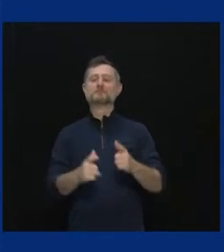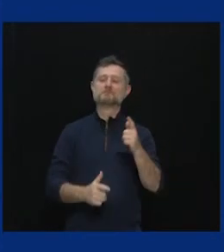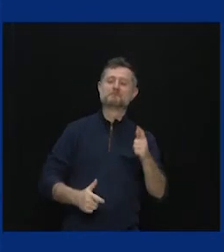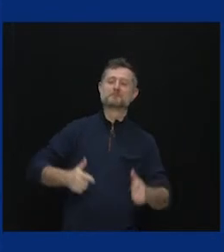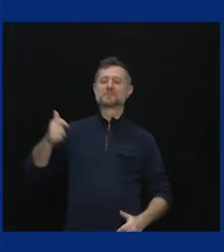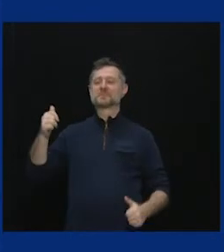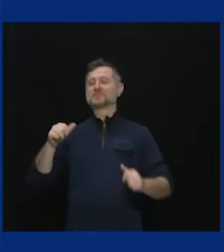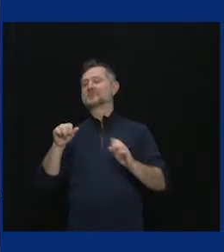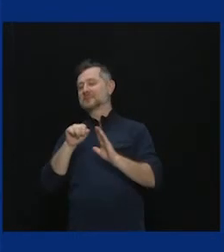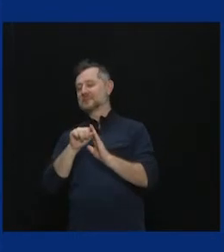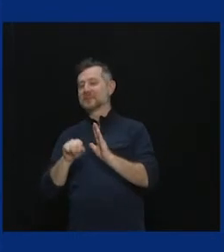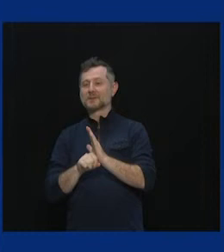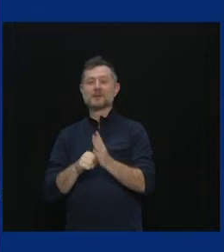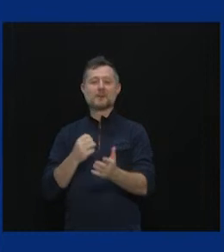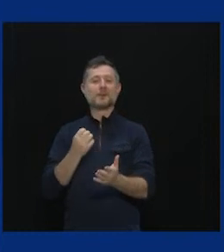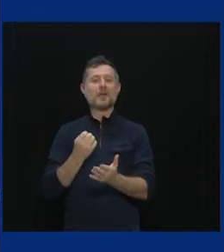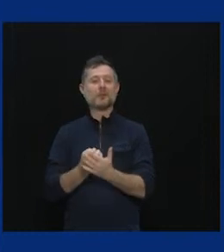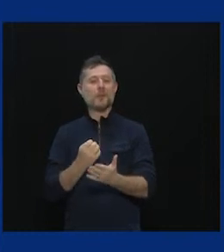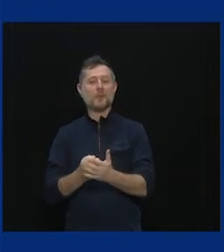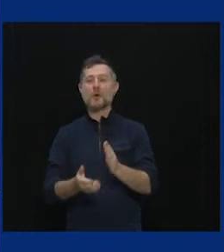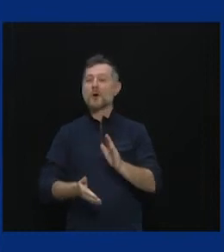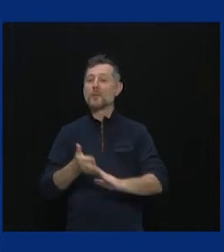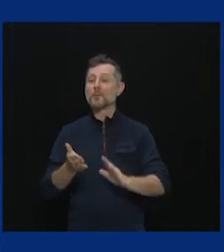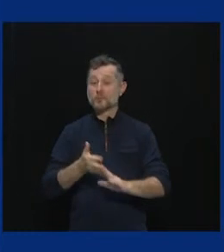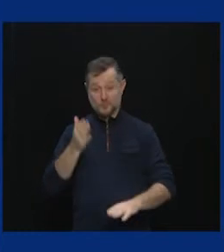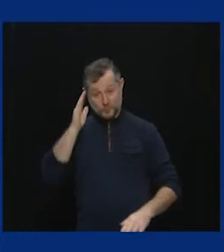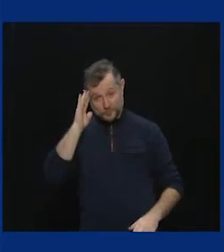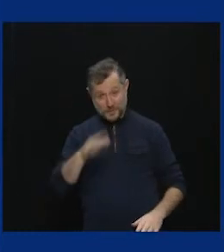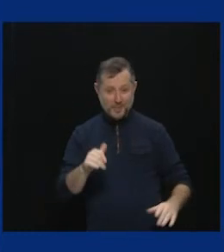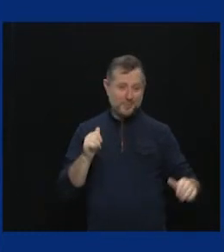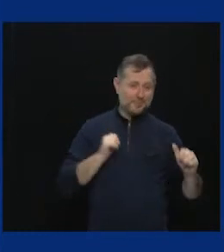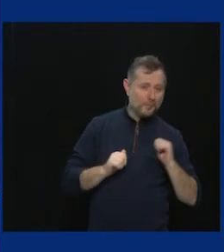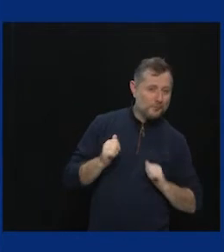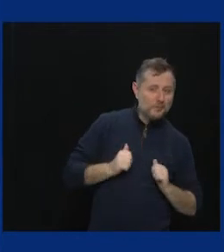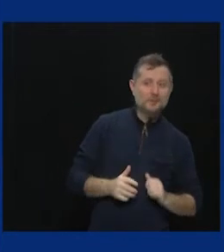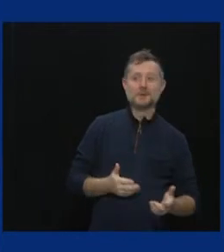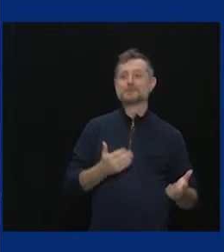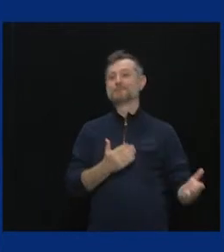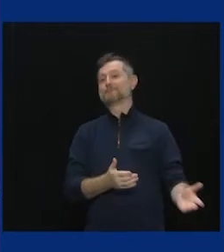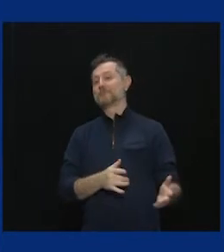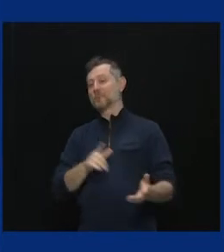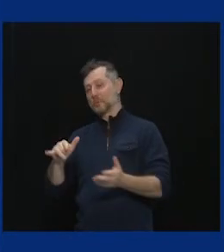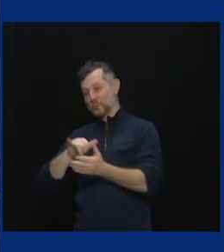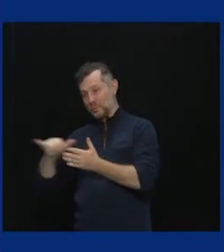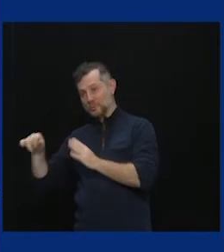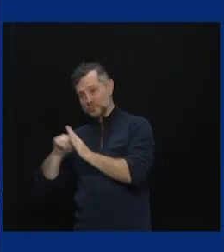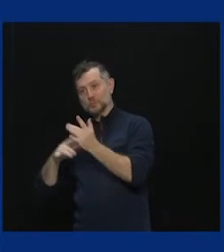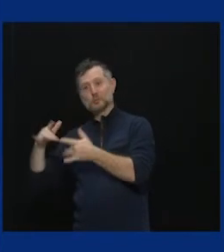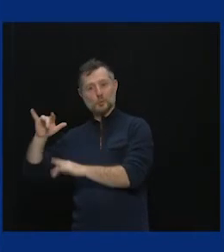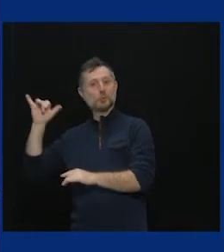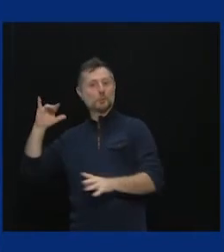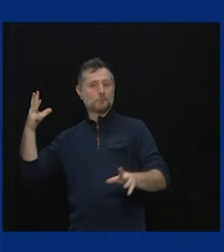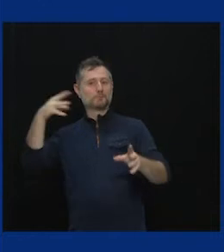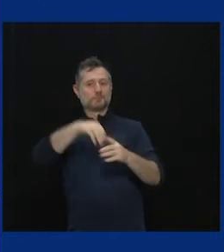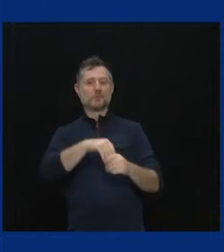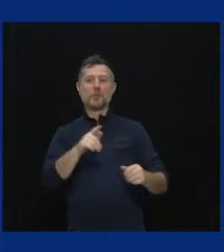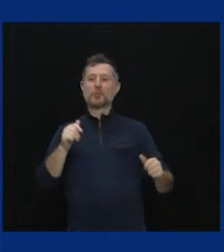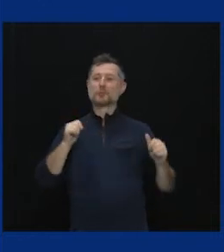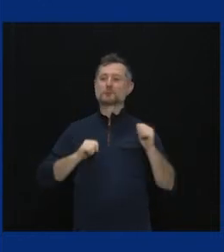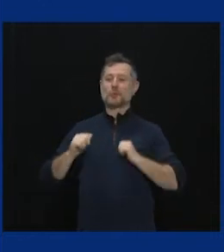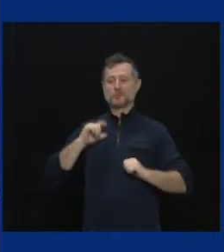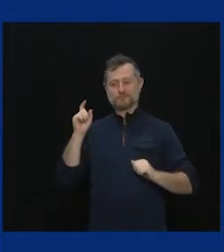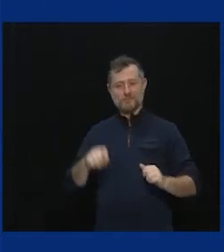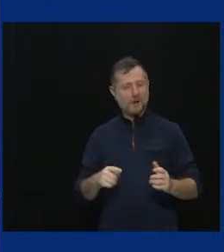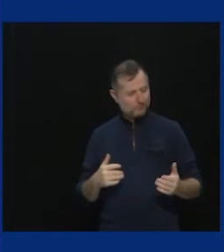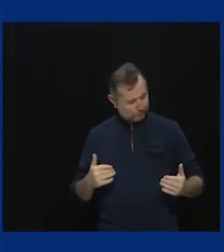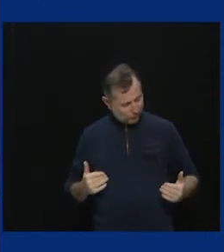it comes not only to theater, but to New York tourism that the show must go on. I know the governor and the New York State Division of Tourism look forward